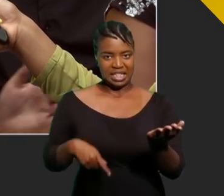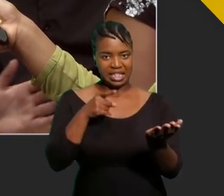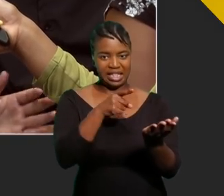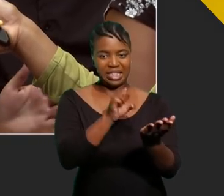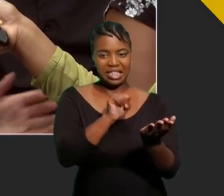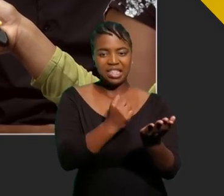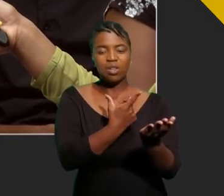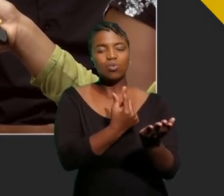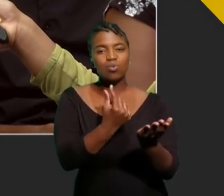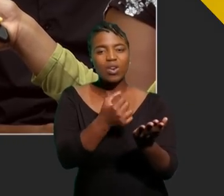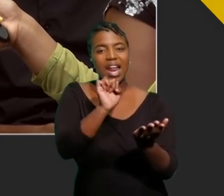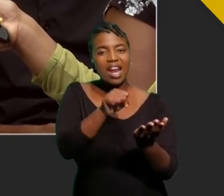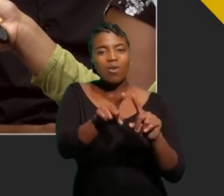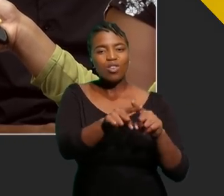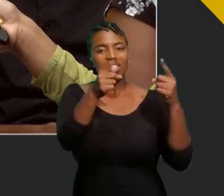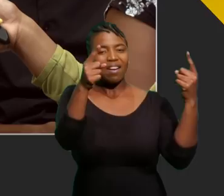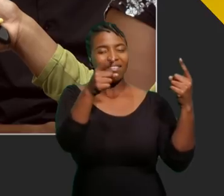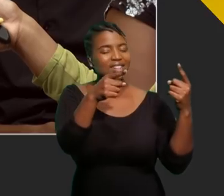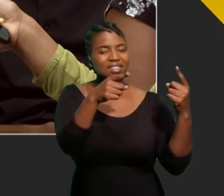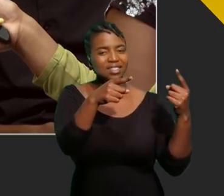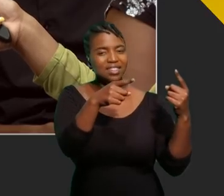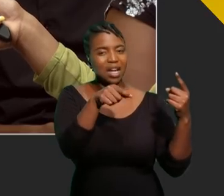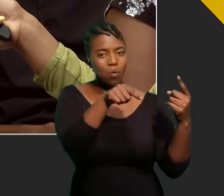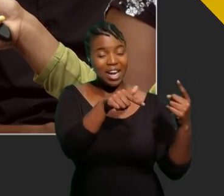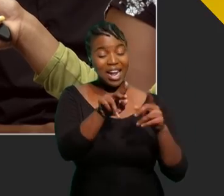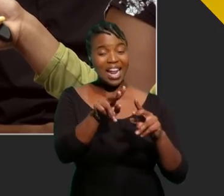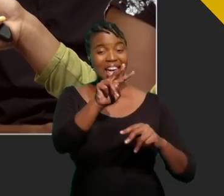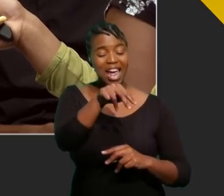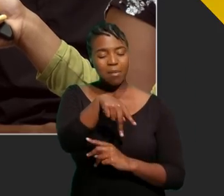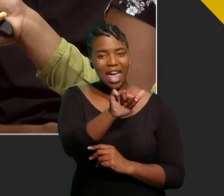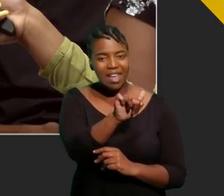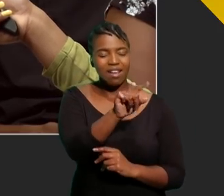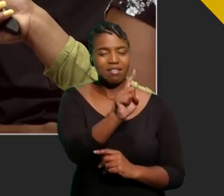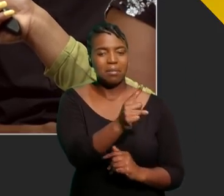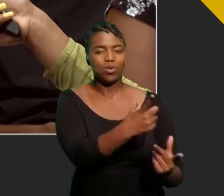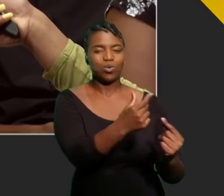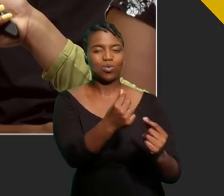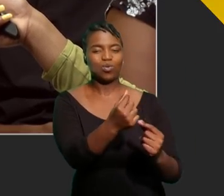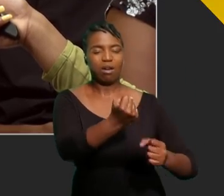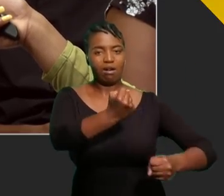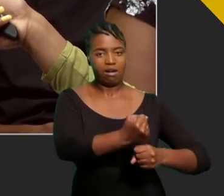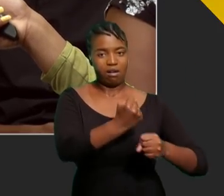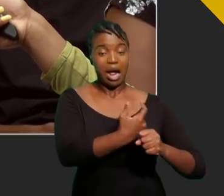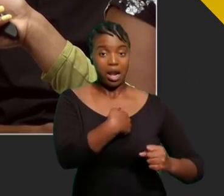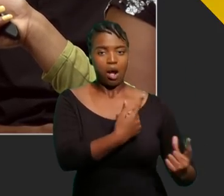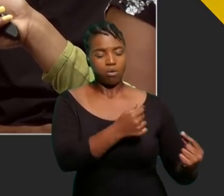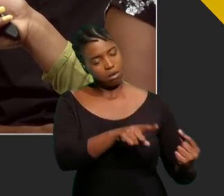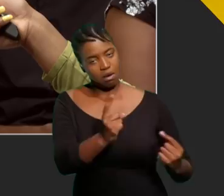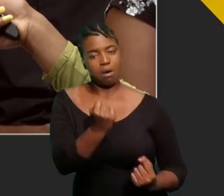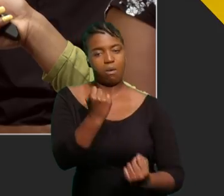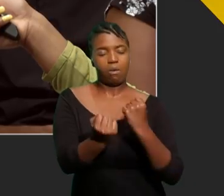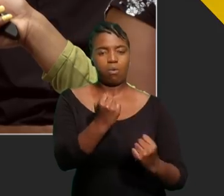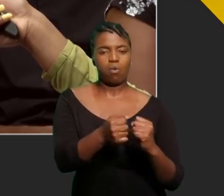legal now. You're looking at a completely different legal body, which is your national prosecutors, who now has to take action and hold